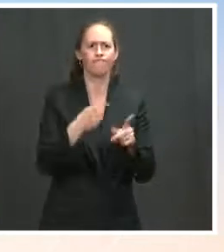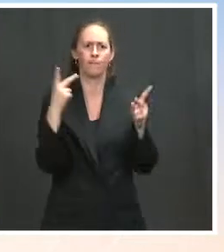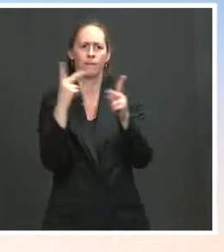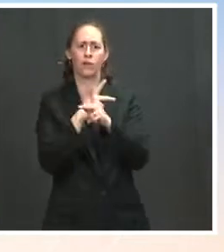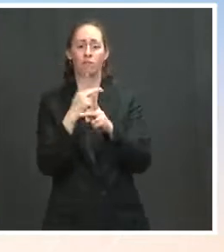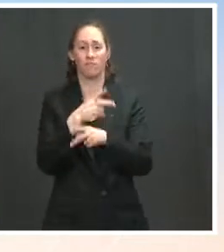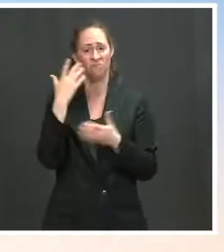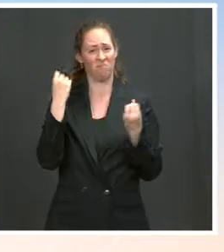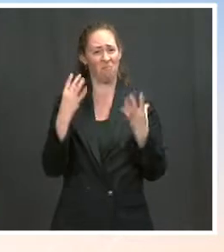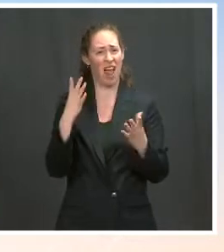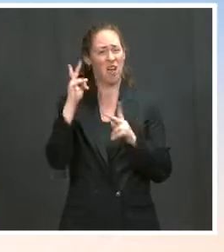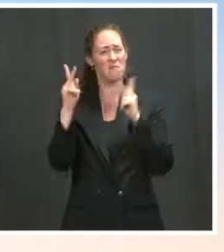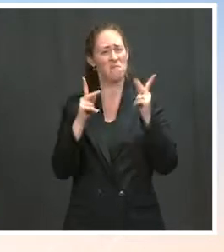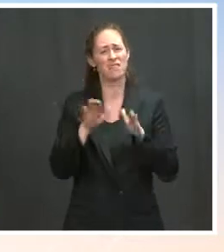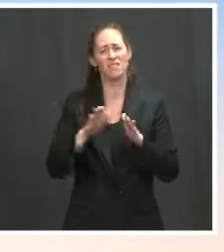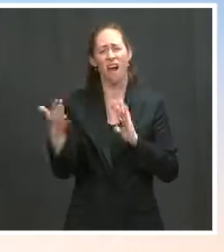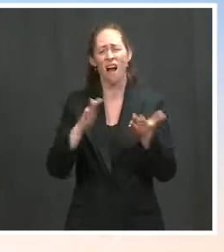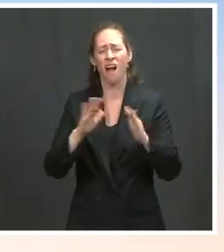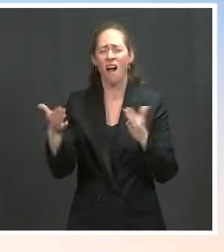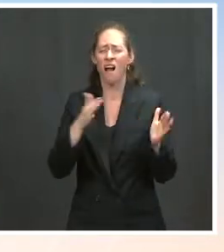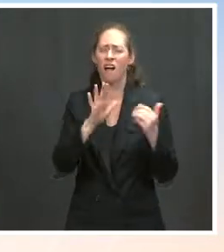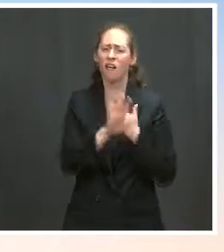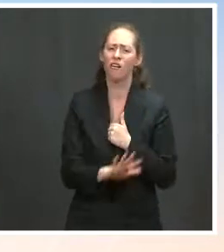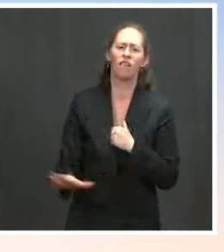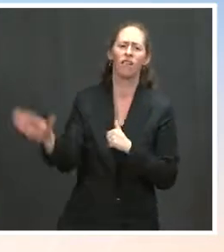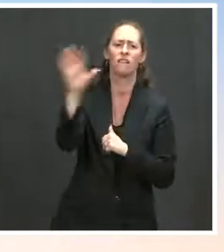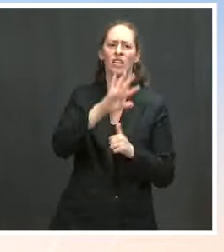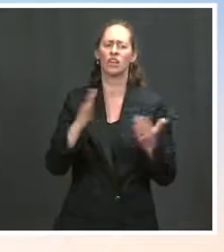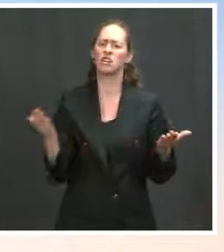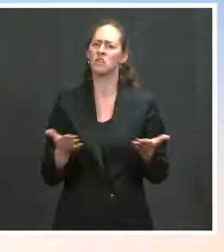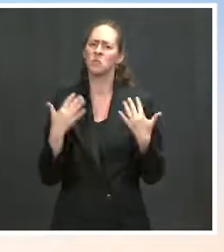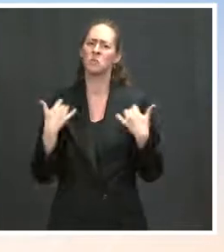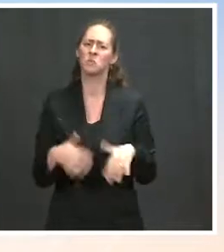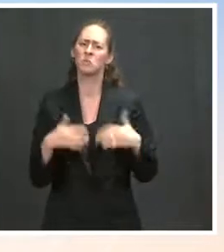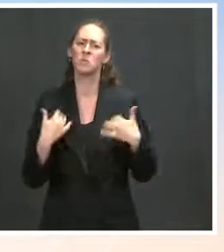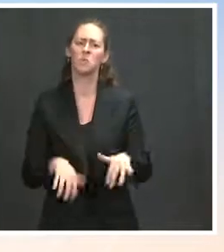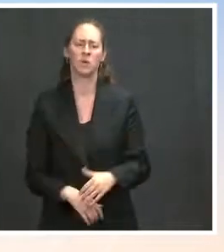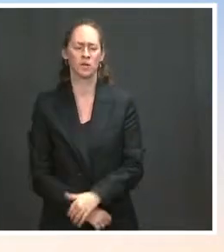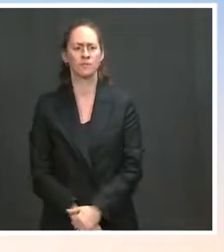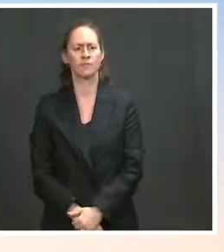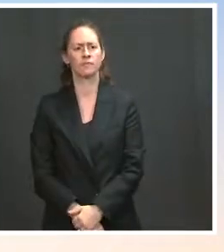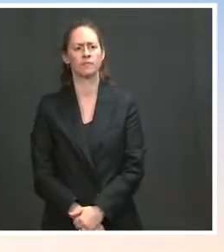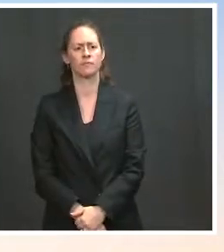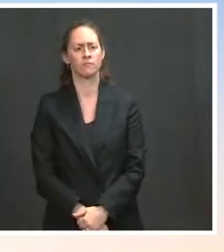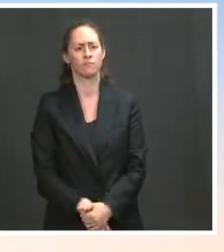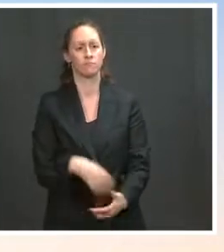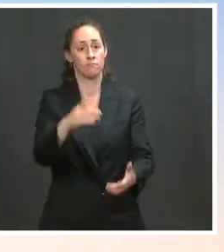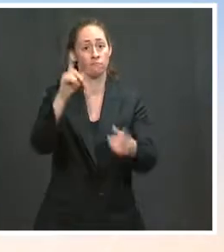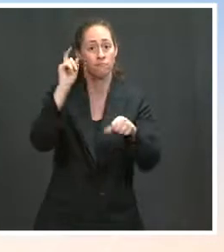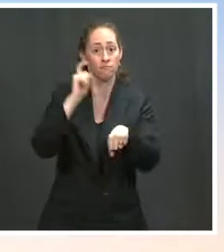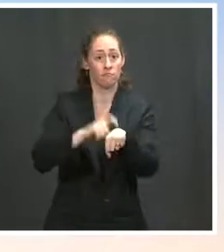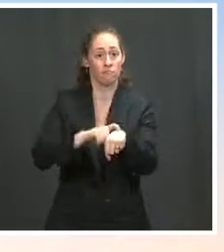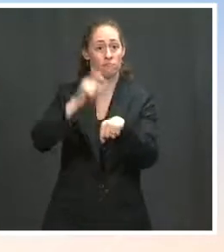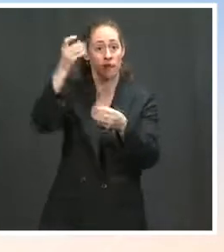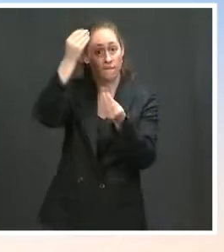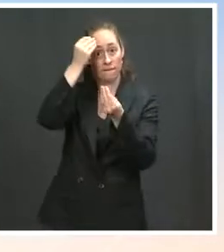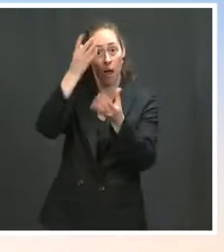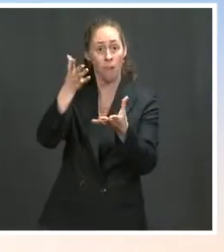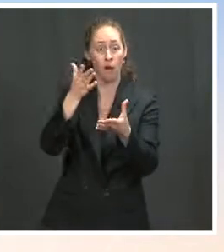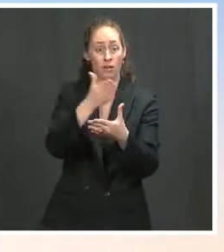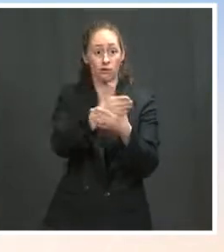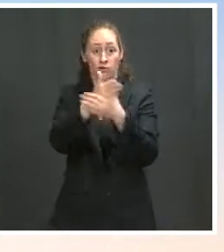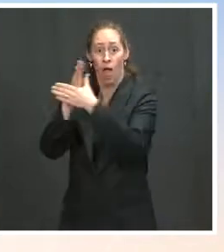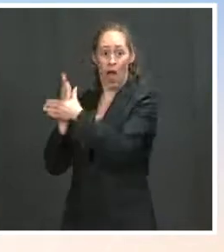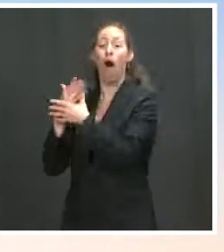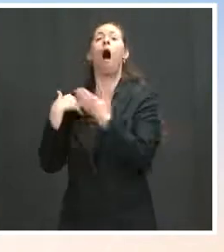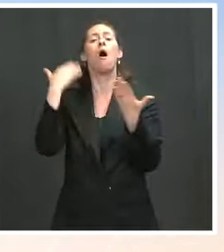globe. And critically, to share information and lessons that will help us all prevent future pandemics.